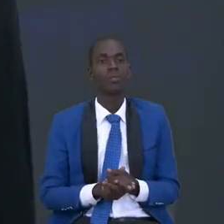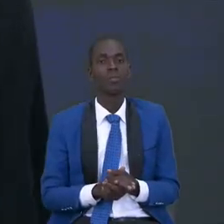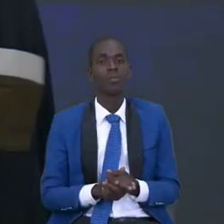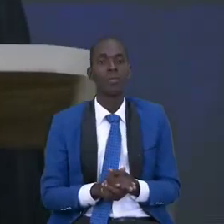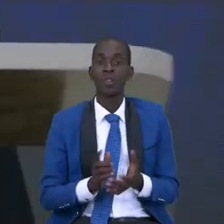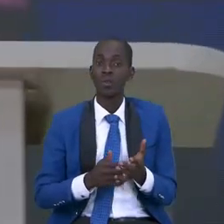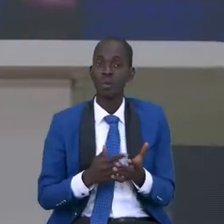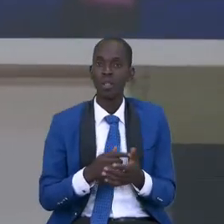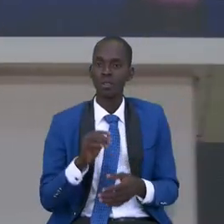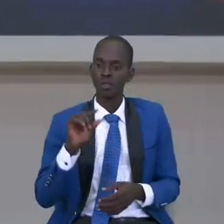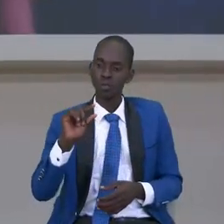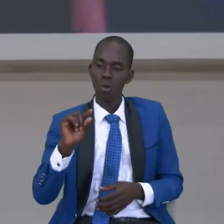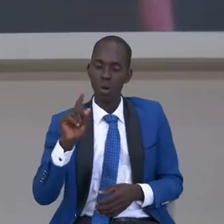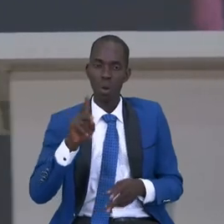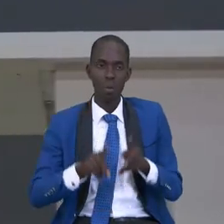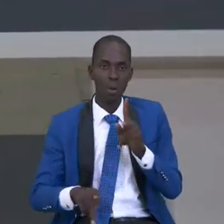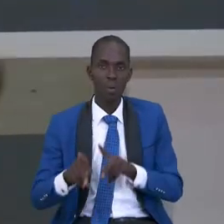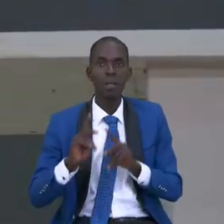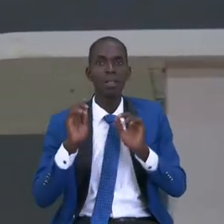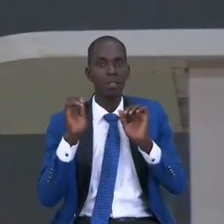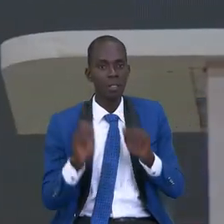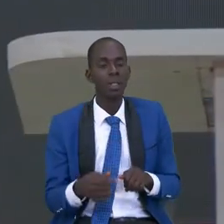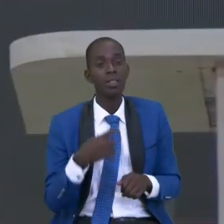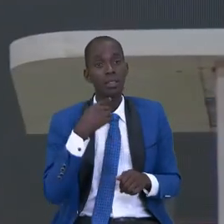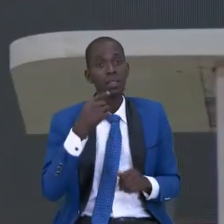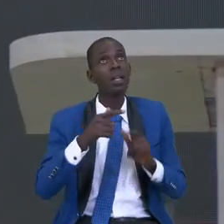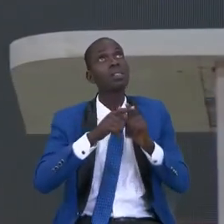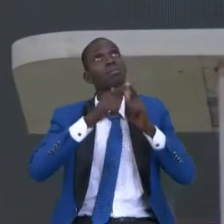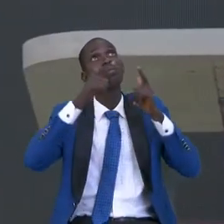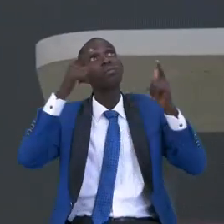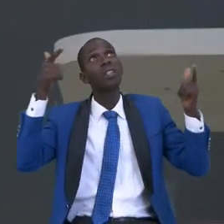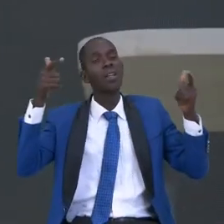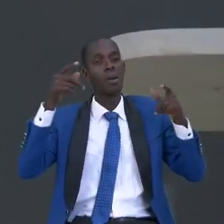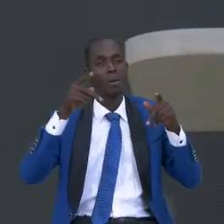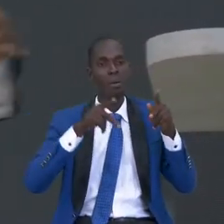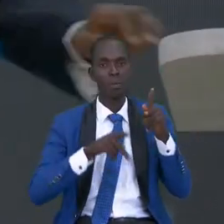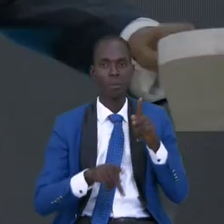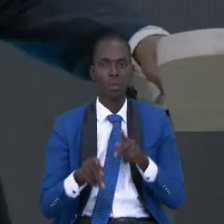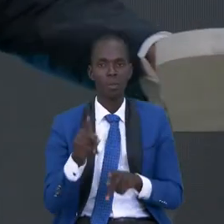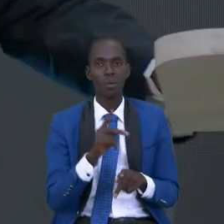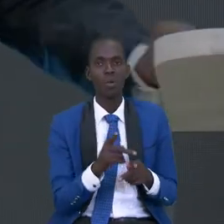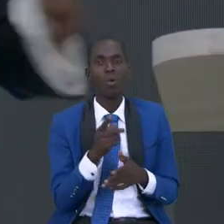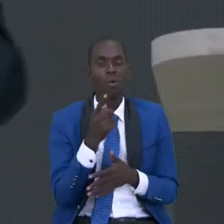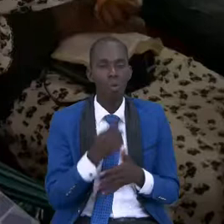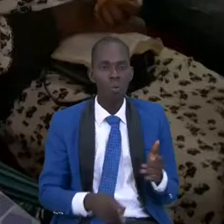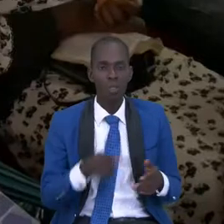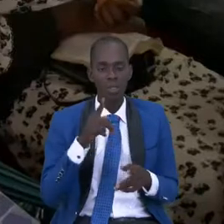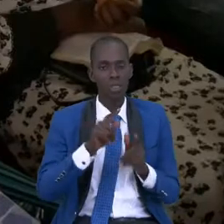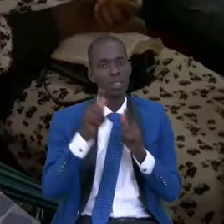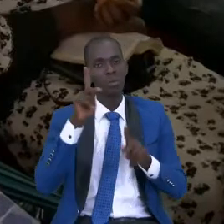people can tell great people what they fail to